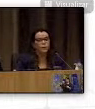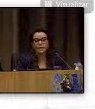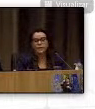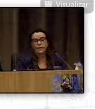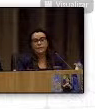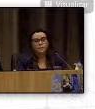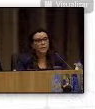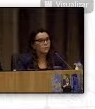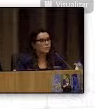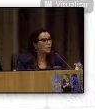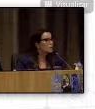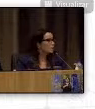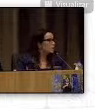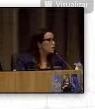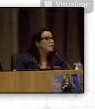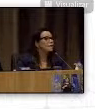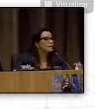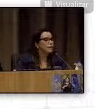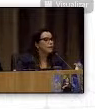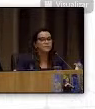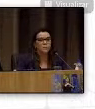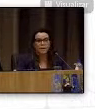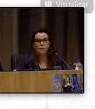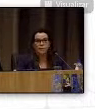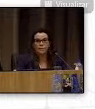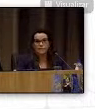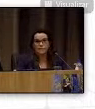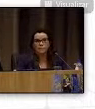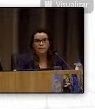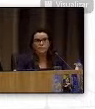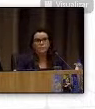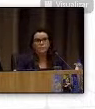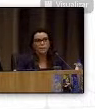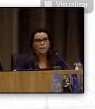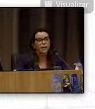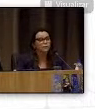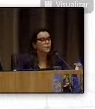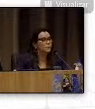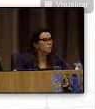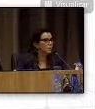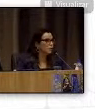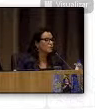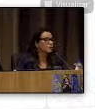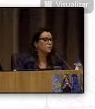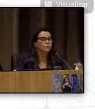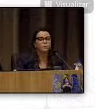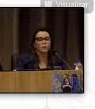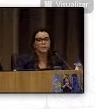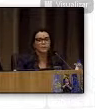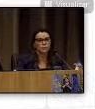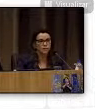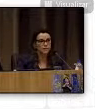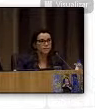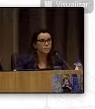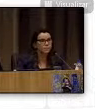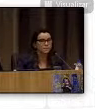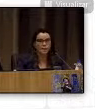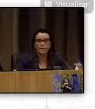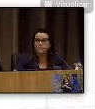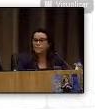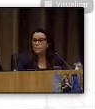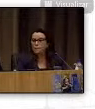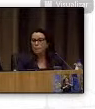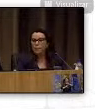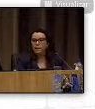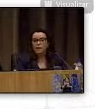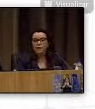also the regional hospital and the regional hospital of Cariri. They received the quality certification.